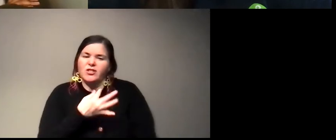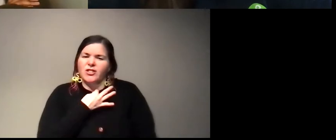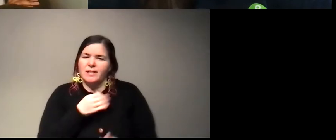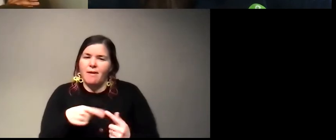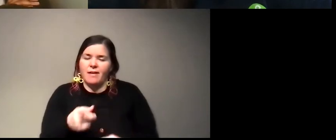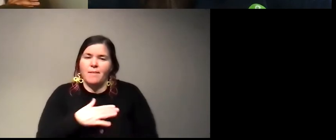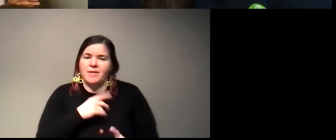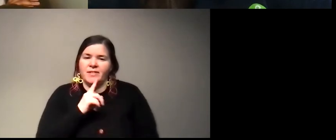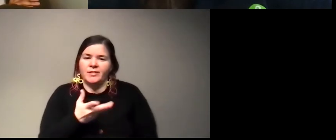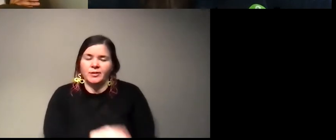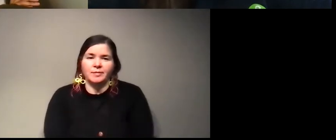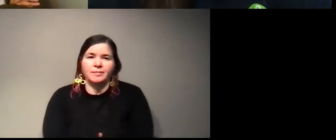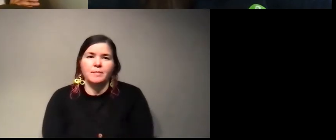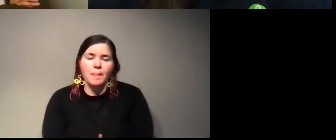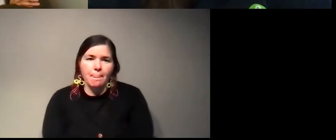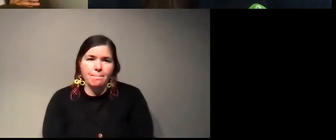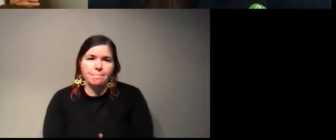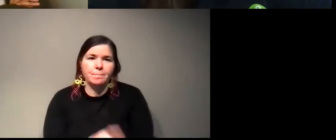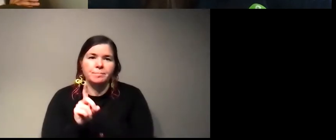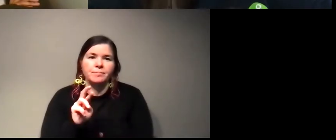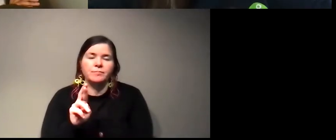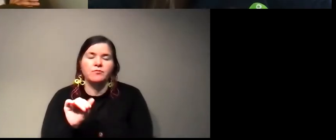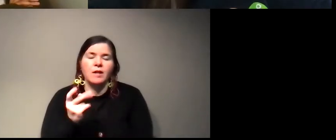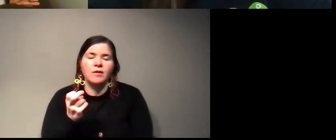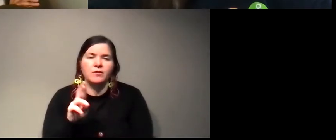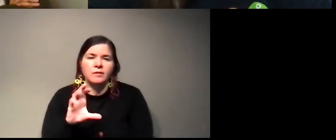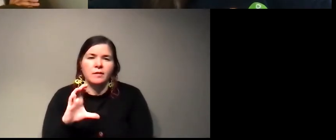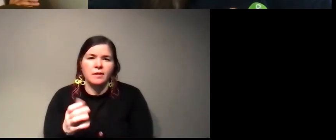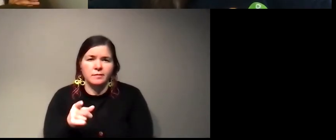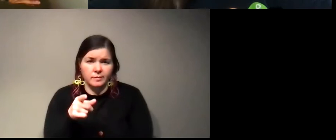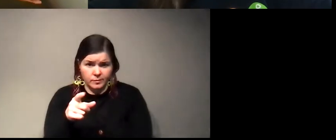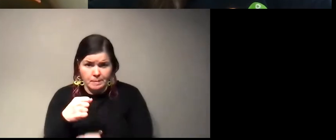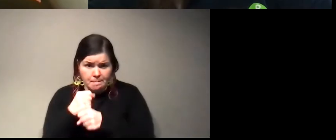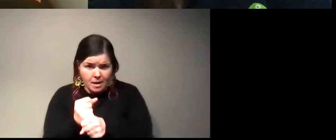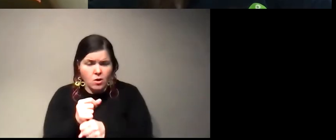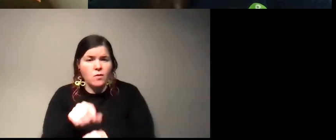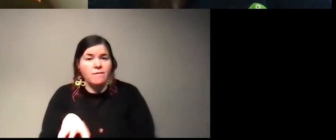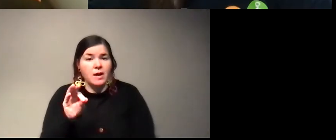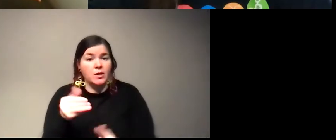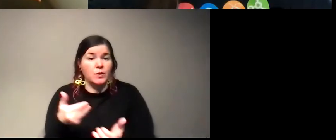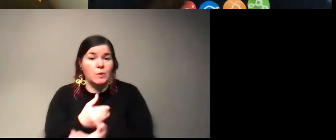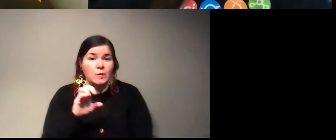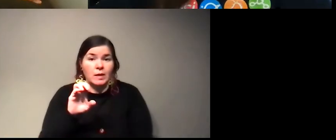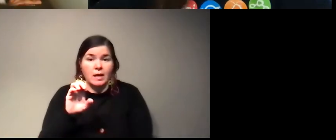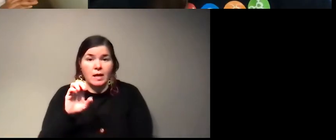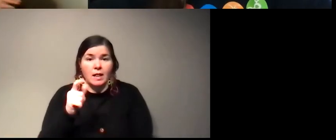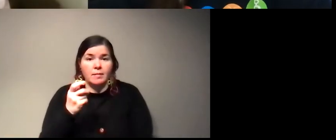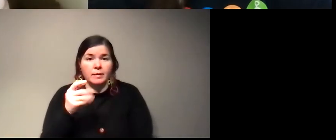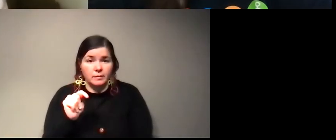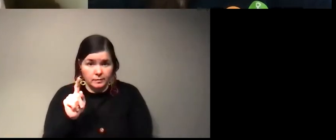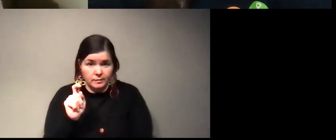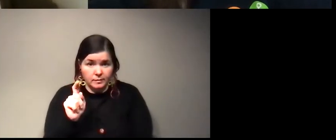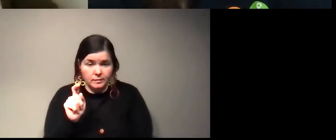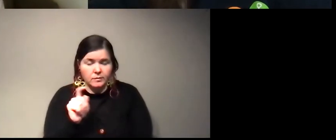Very cool. Dr. Rylander's class says, have you ever made or discovered a new element? What is your favorite thing to do